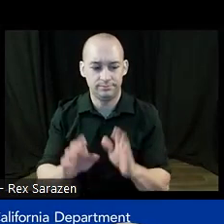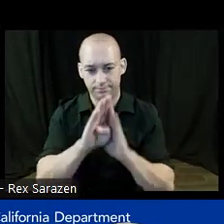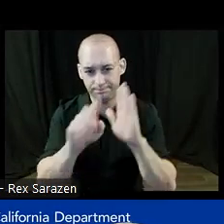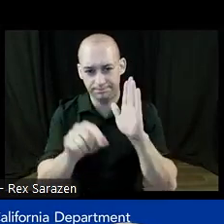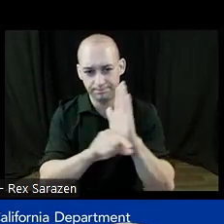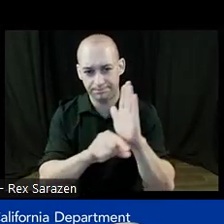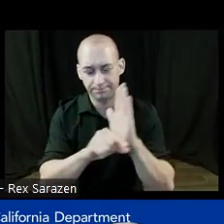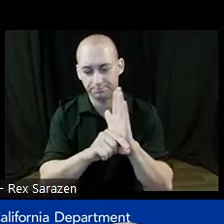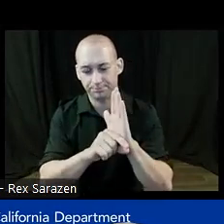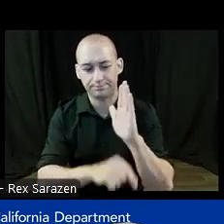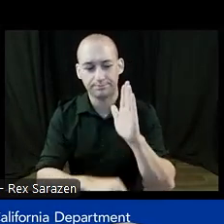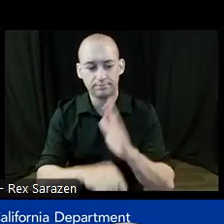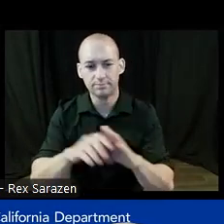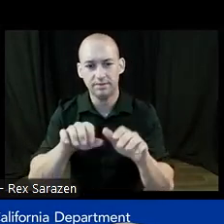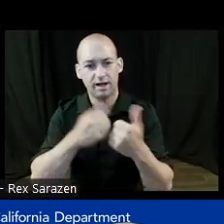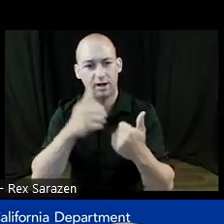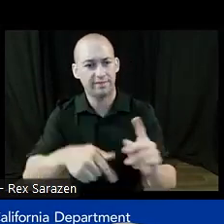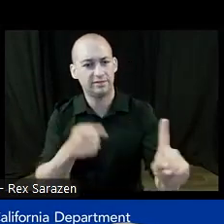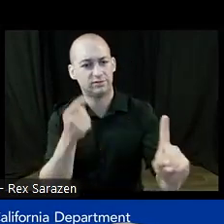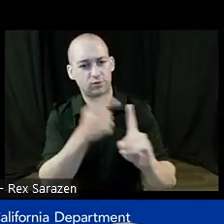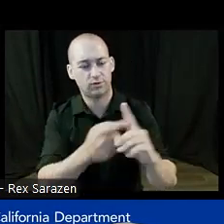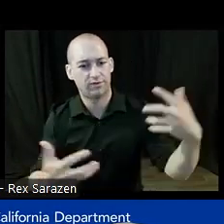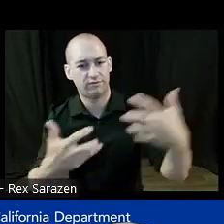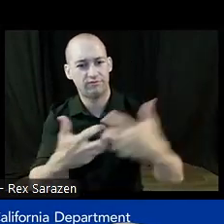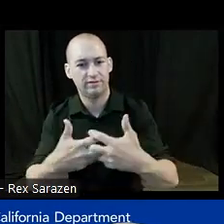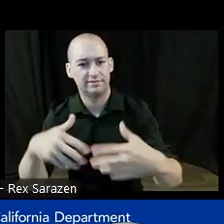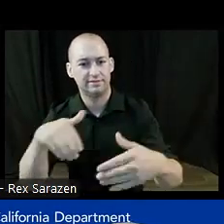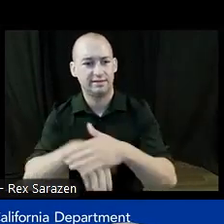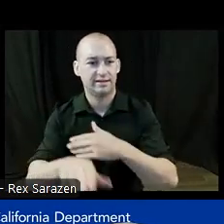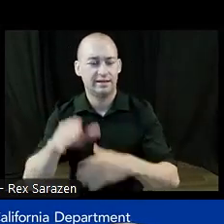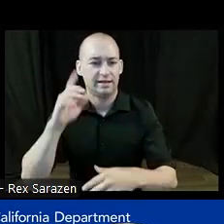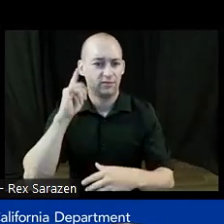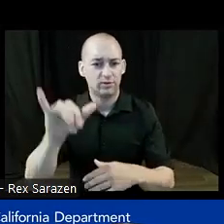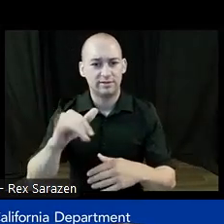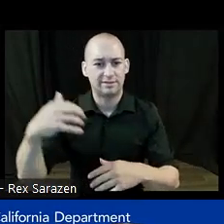this initiative fits within California's Master Plan for Aging. Next slide, please.